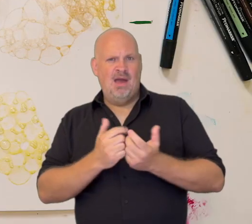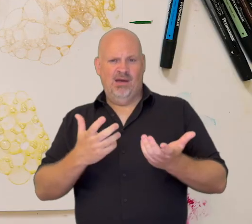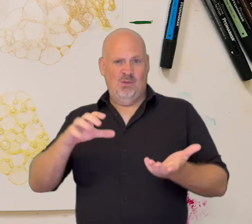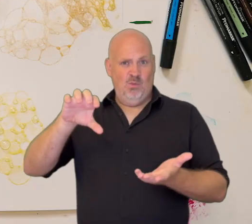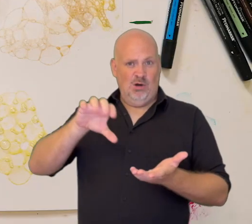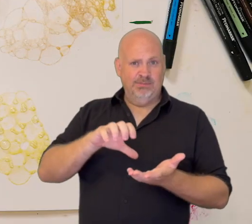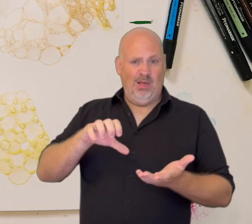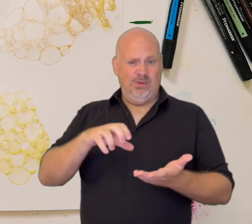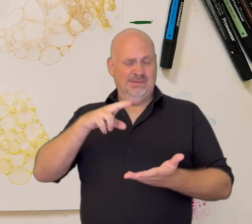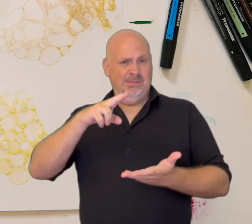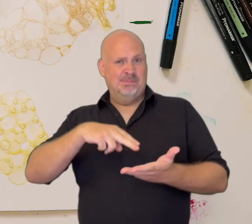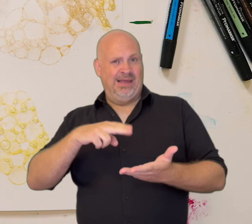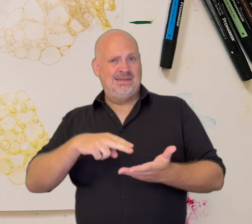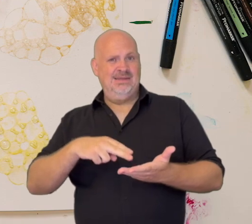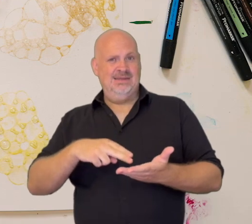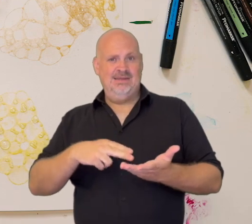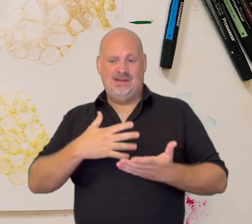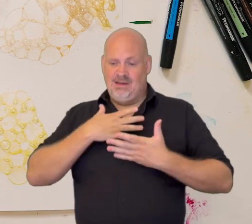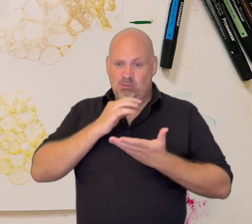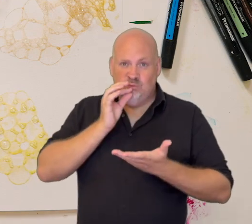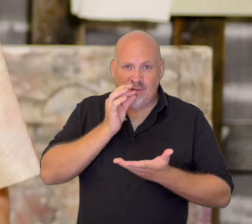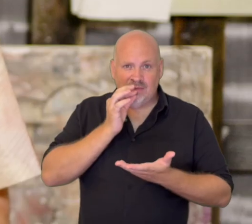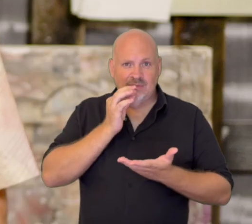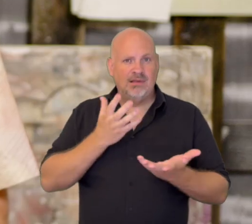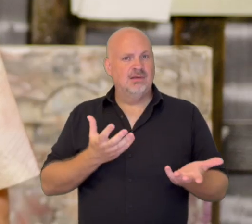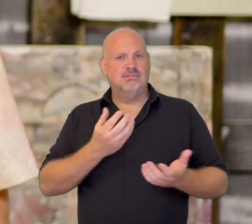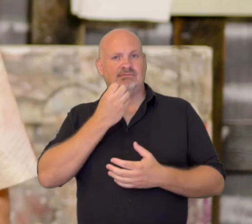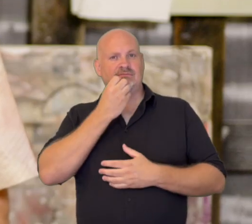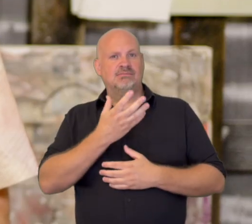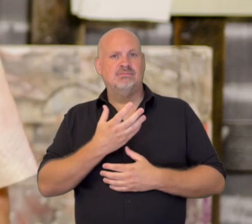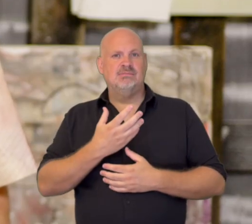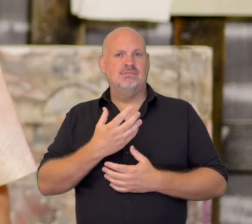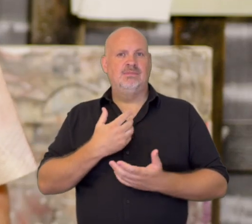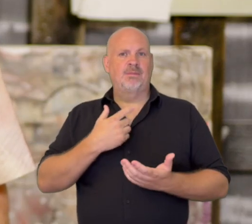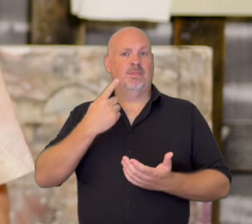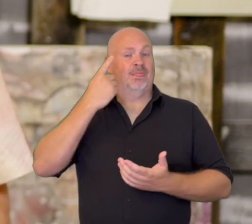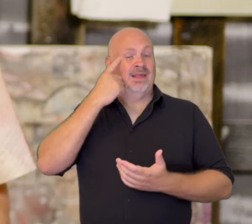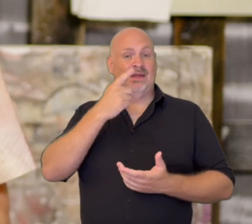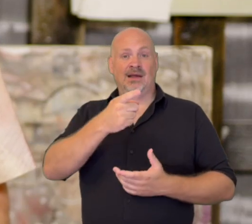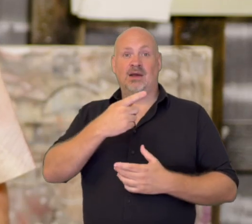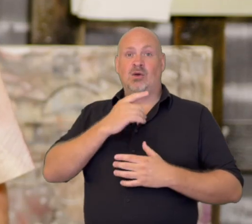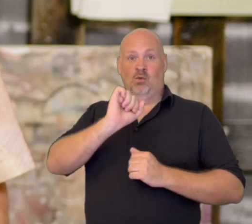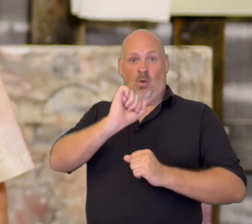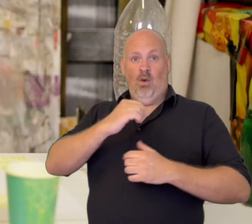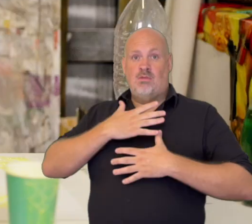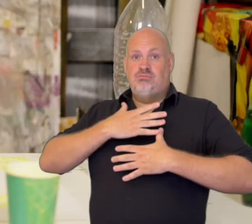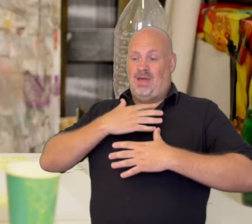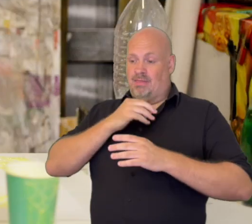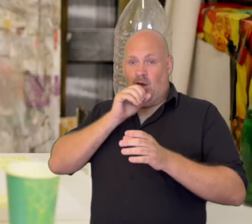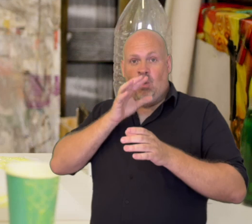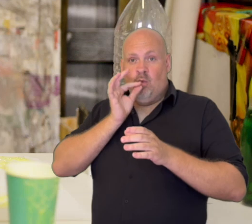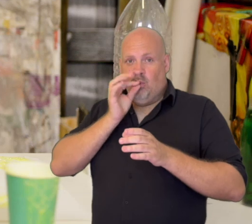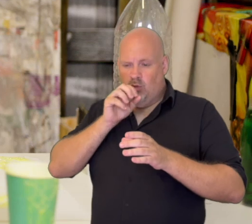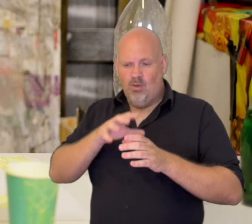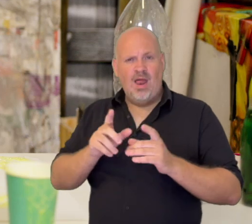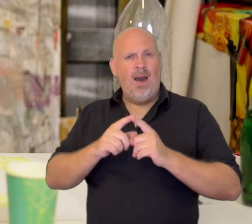and some paint, and again, your breath. I think that we make these out of our own breath is really poetic, and that's